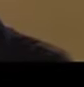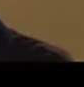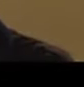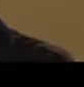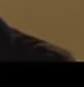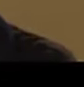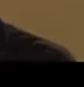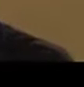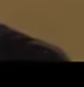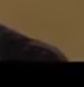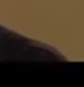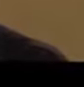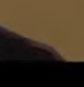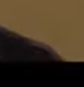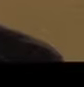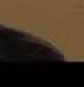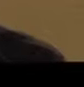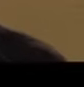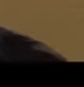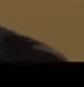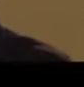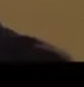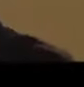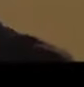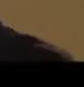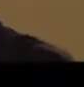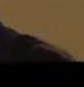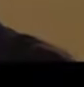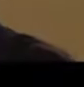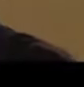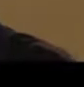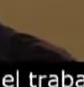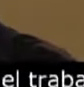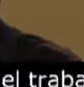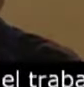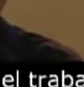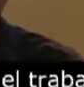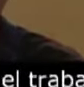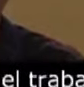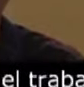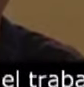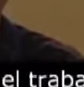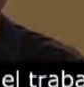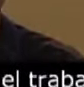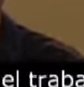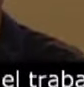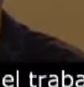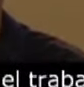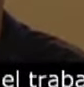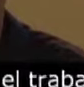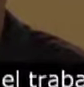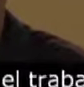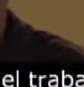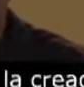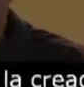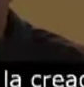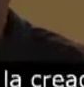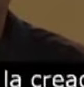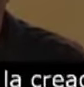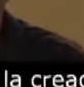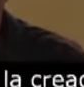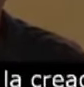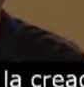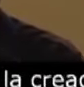Hello, my name is José Padilla, and I want to talk about is language development